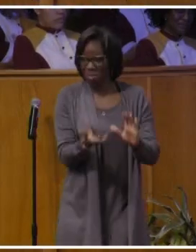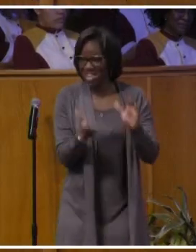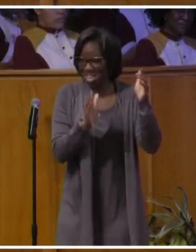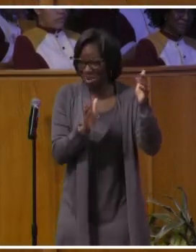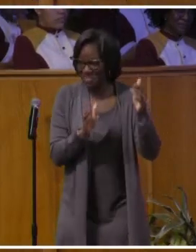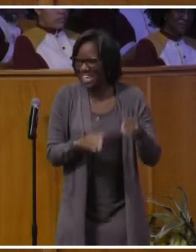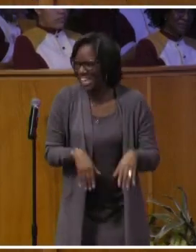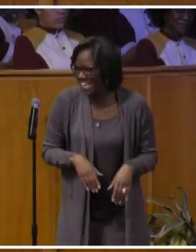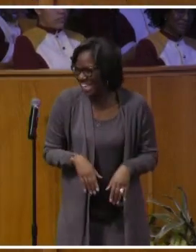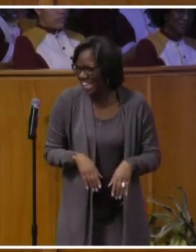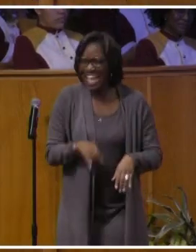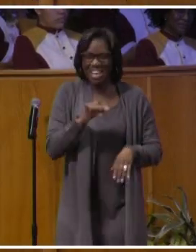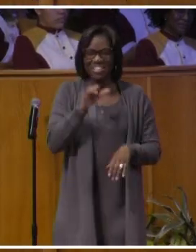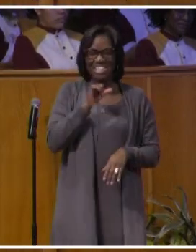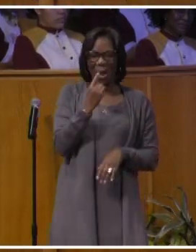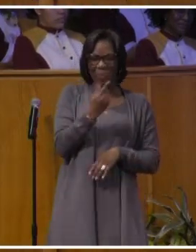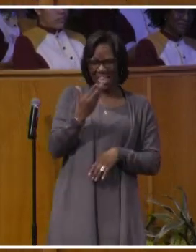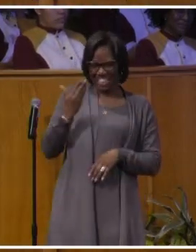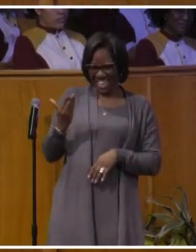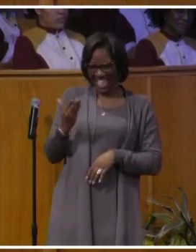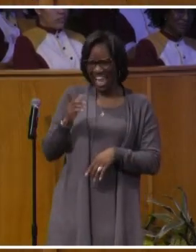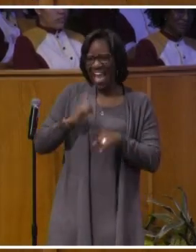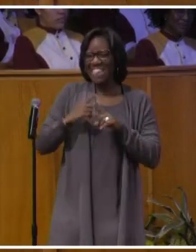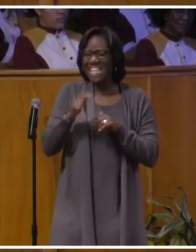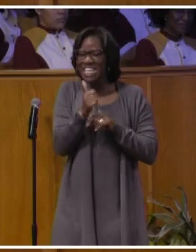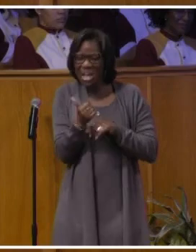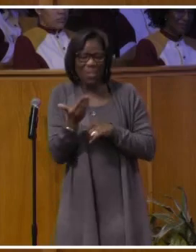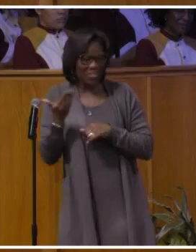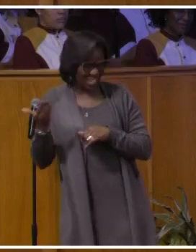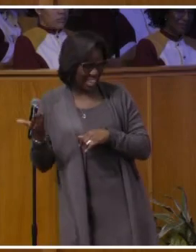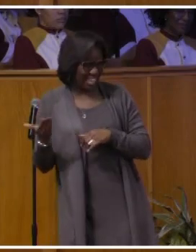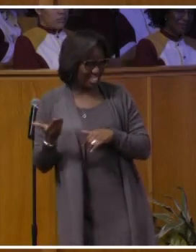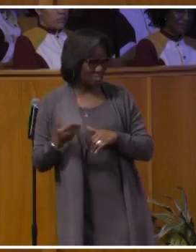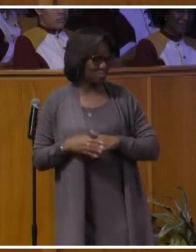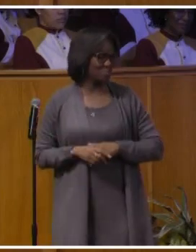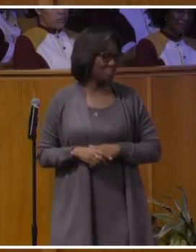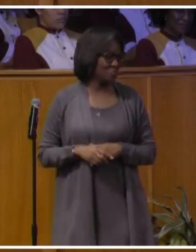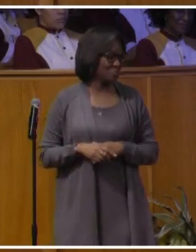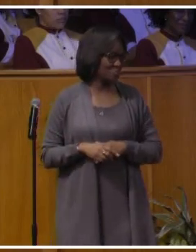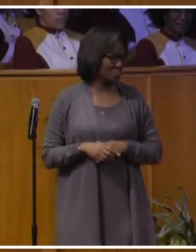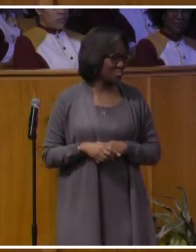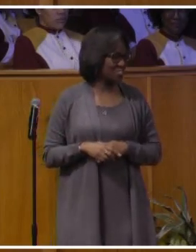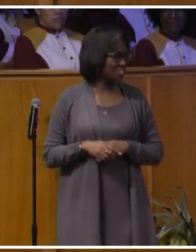If it's not one thing, it's another.